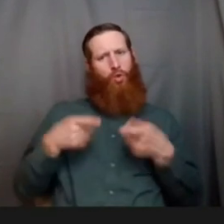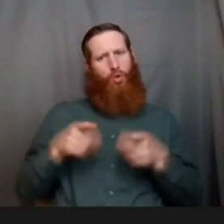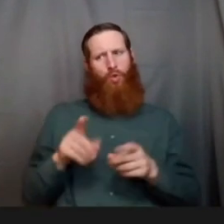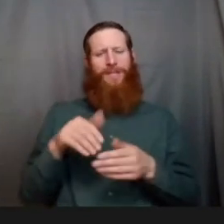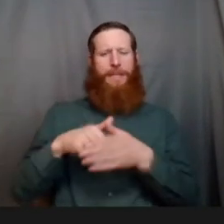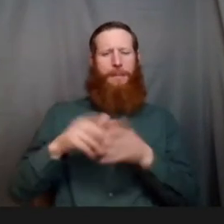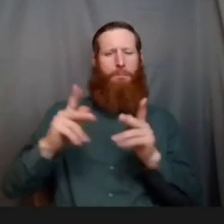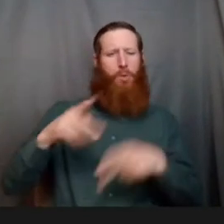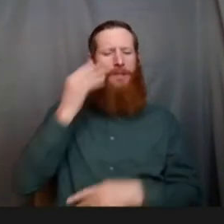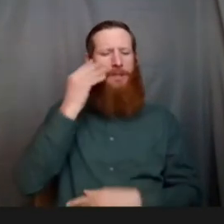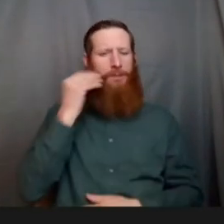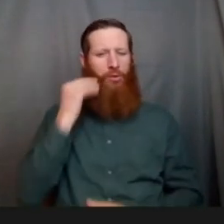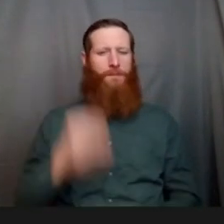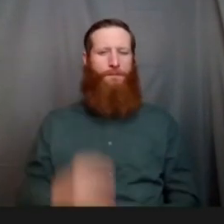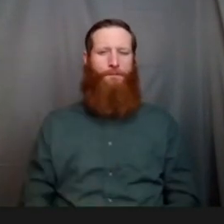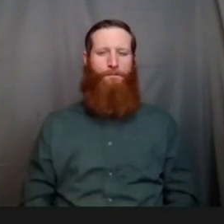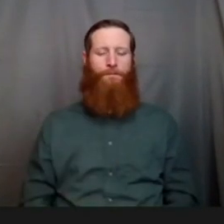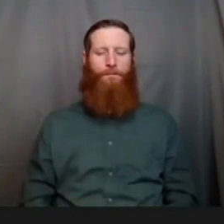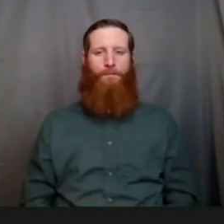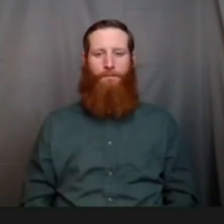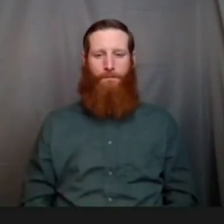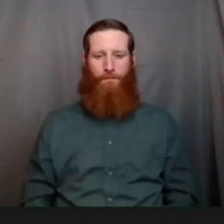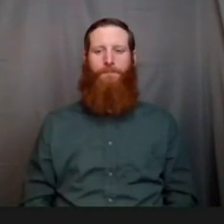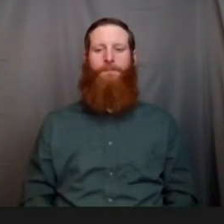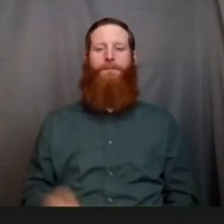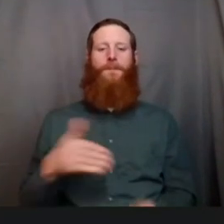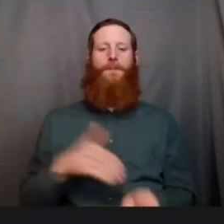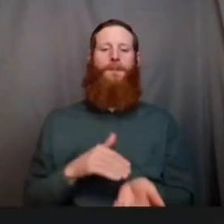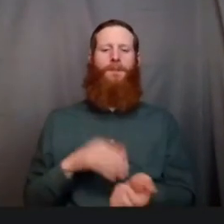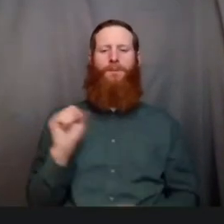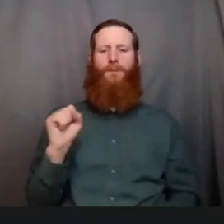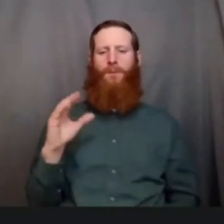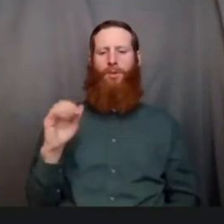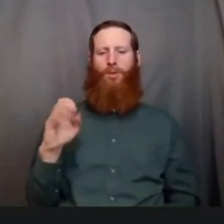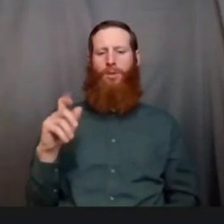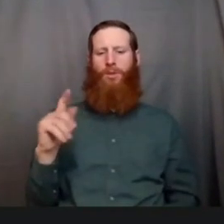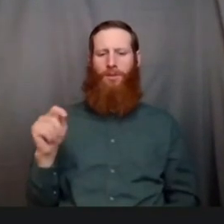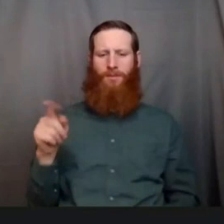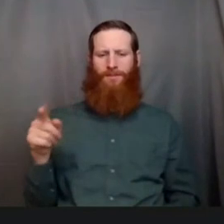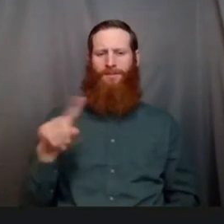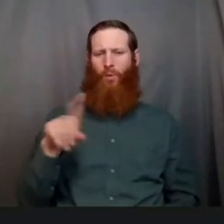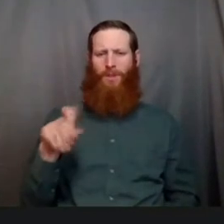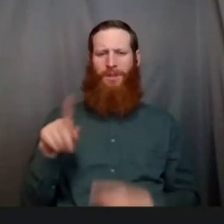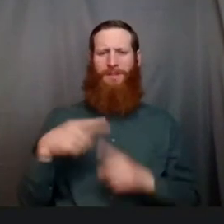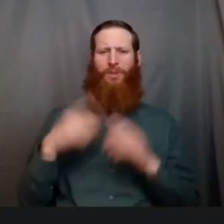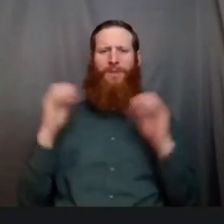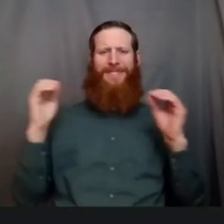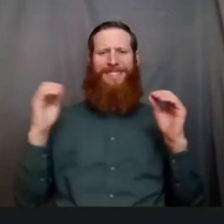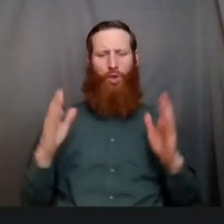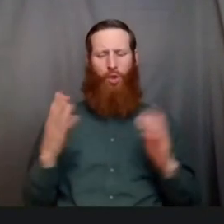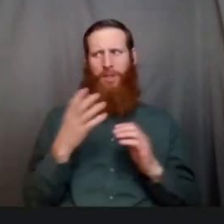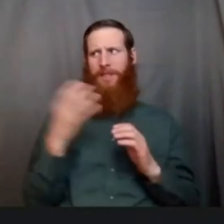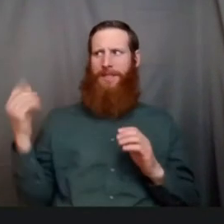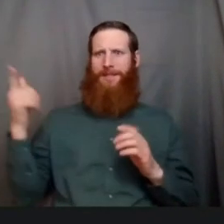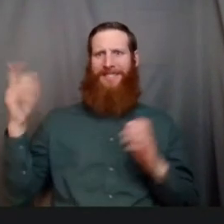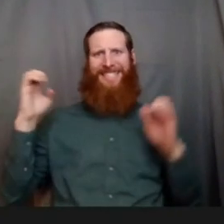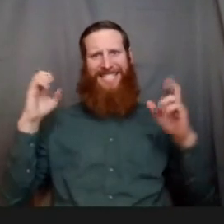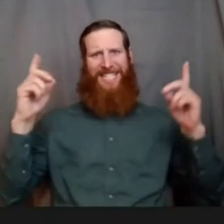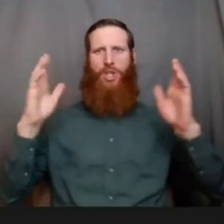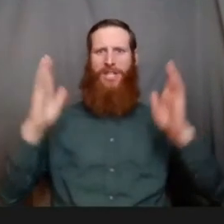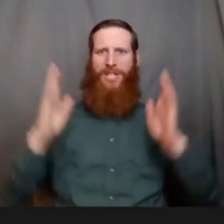experience. Yeah, Dr. Scarlett, there's a question here about, you know, teachers and our educators who have really